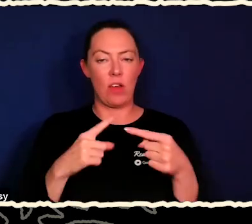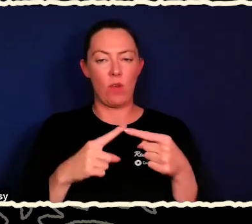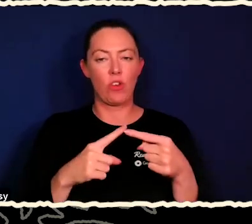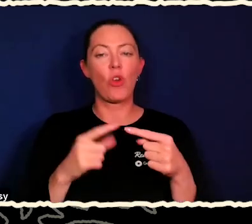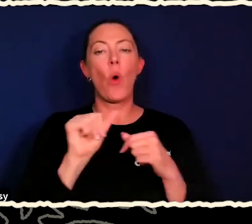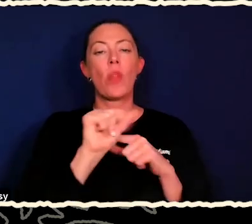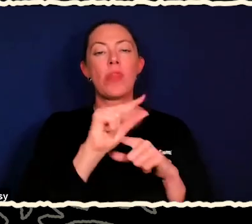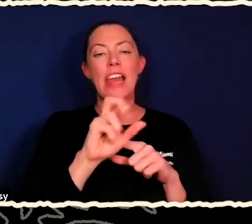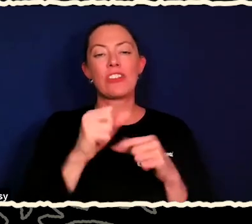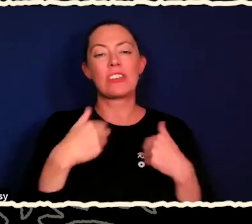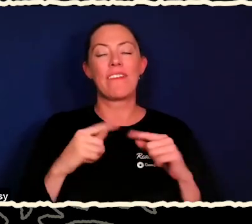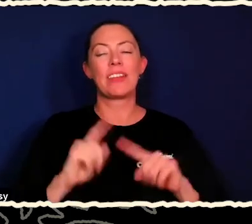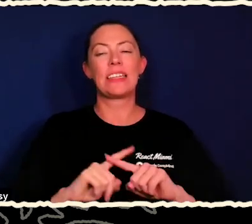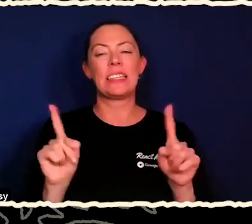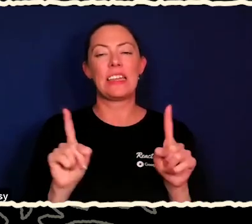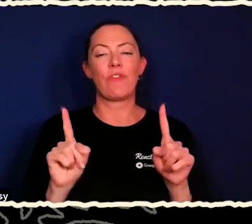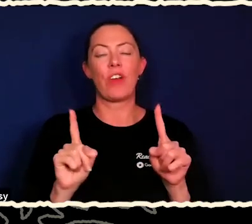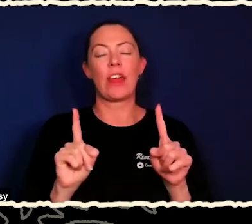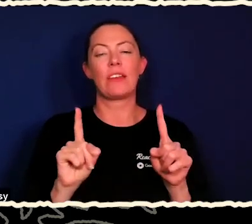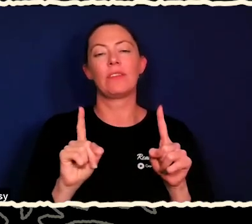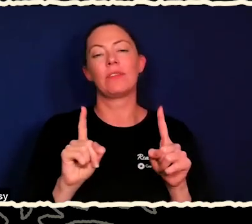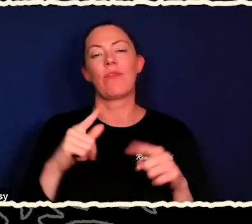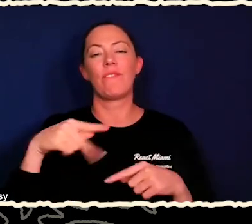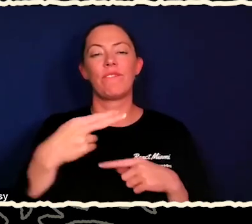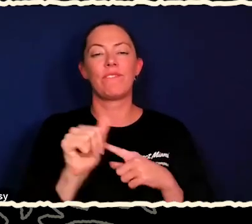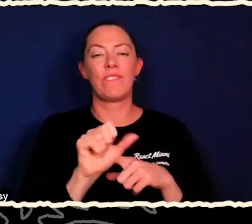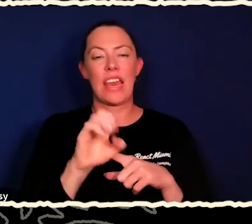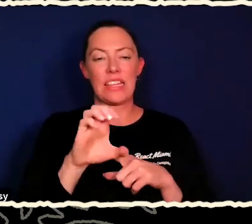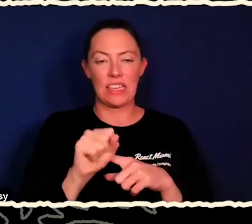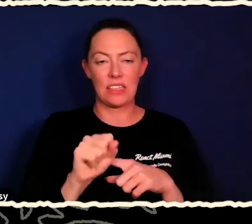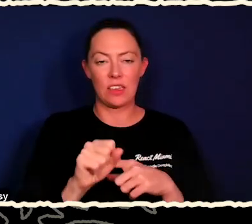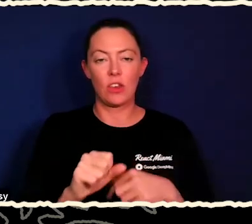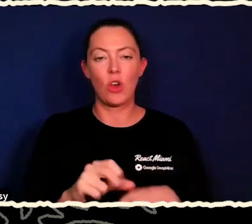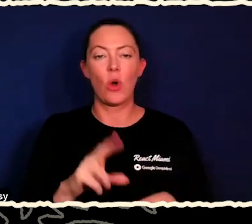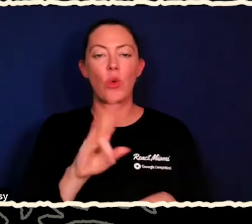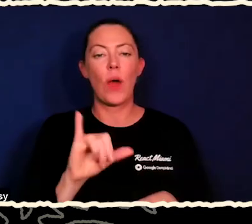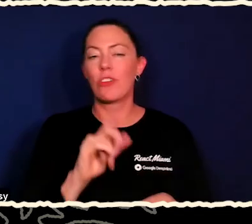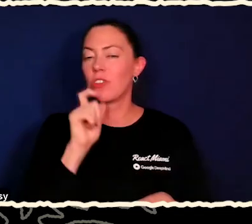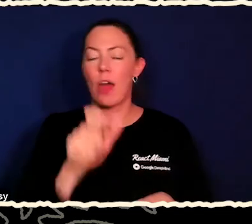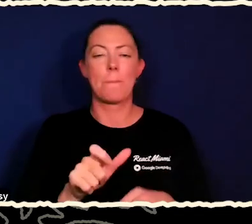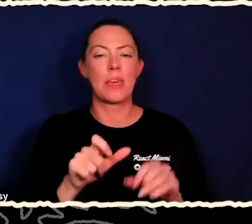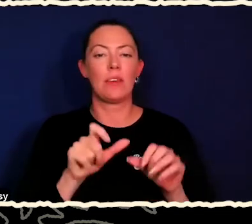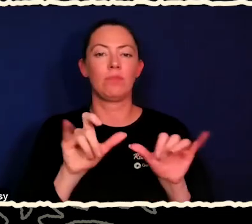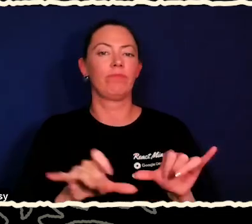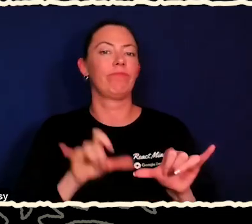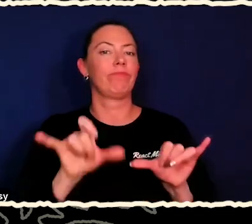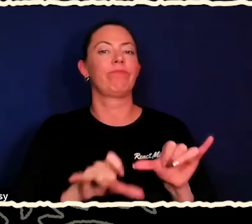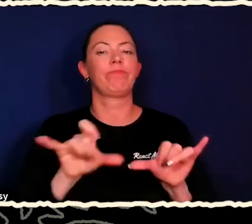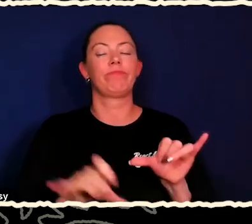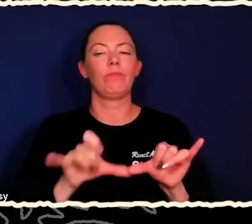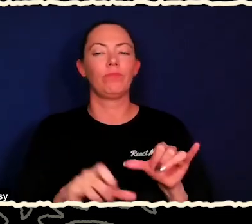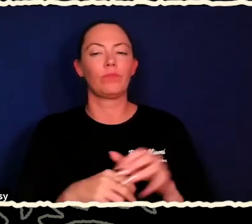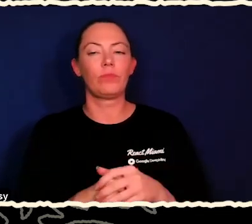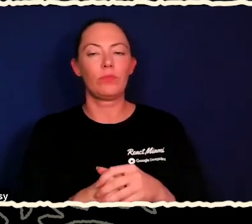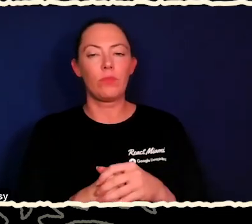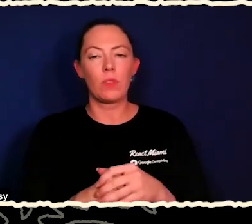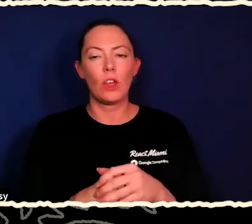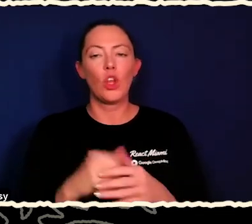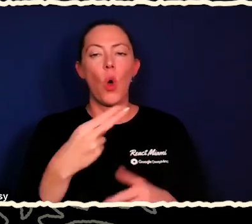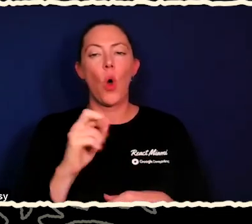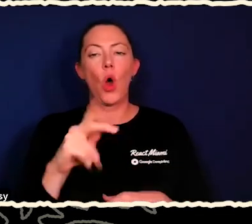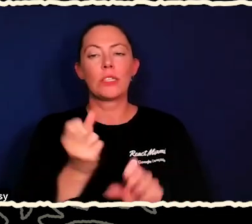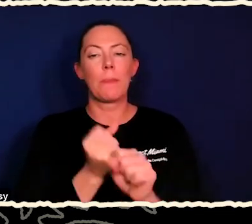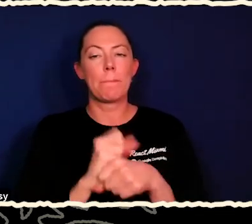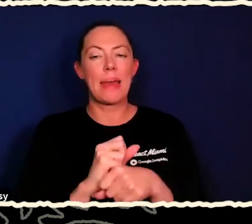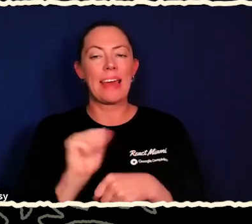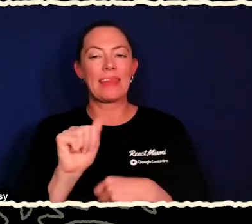static. UI should drive state updates. Hooks make agent lifecycle observable. UI dispatches